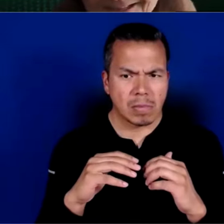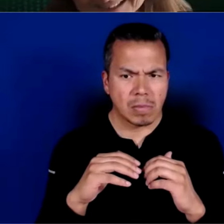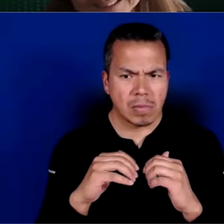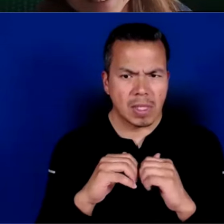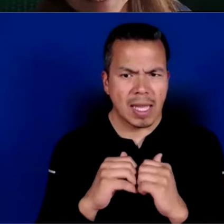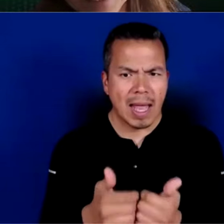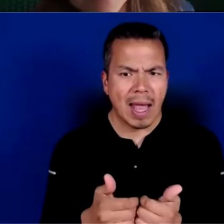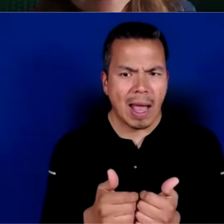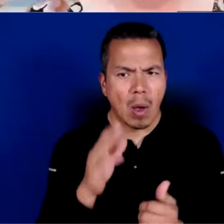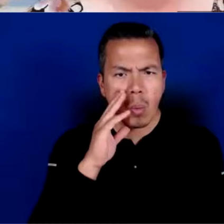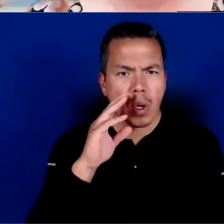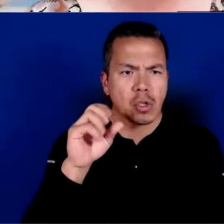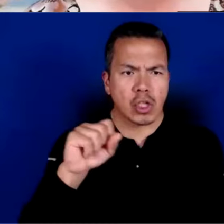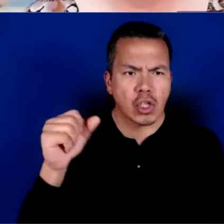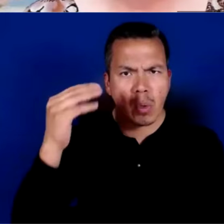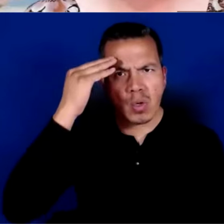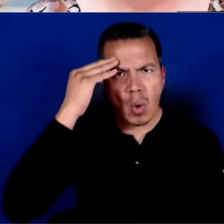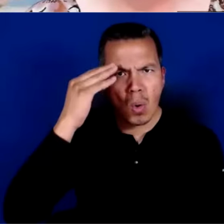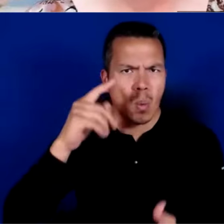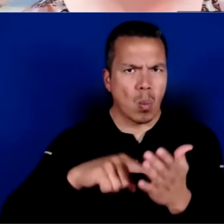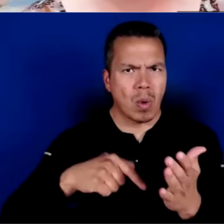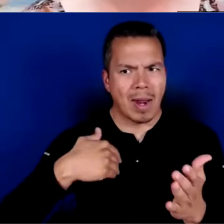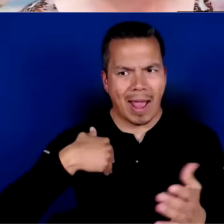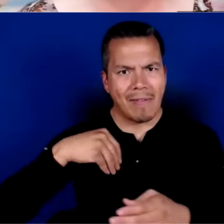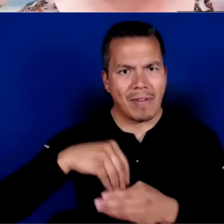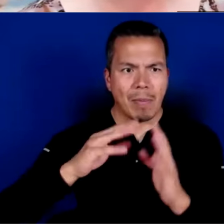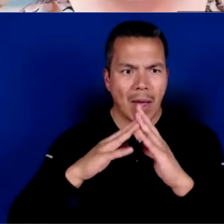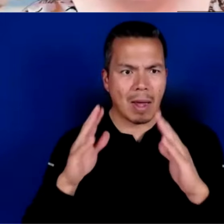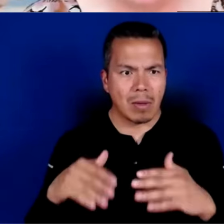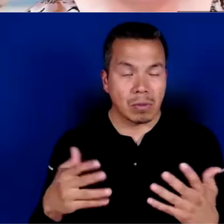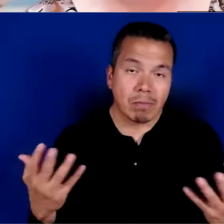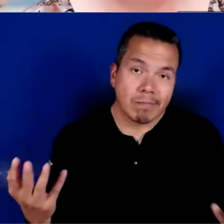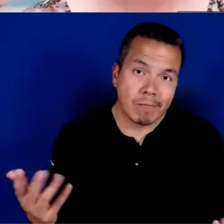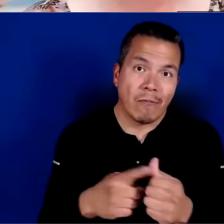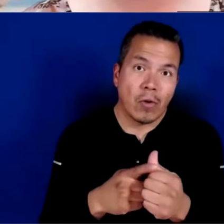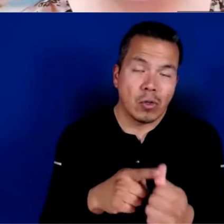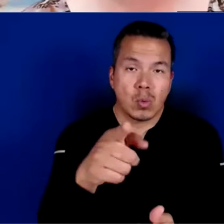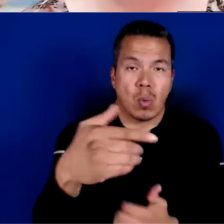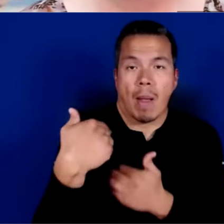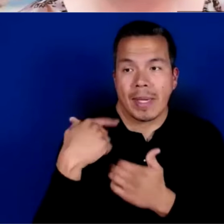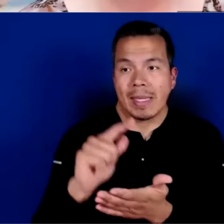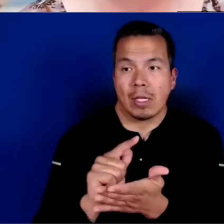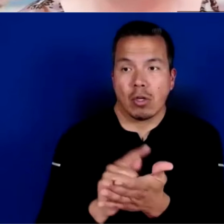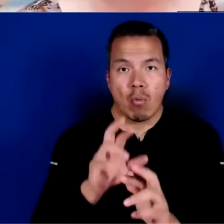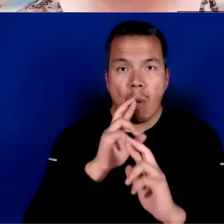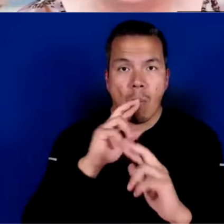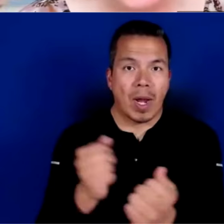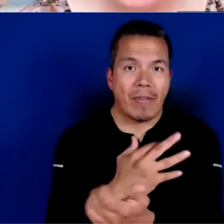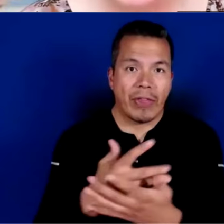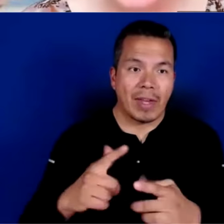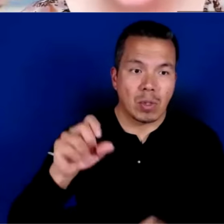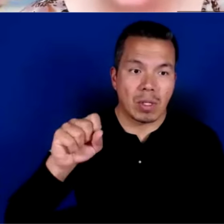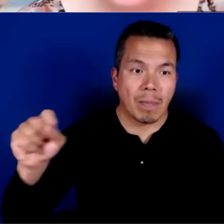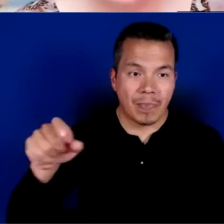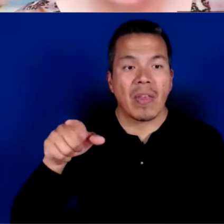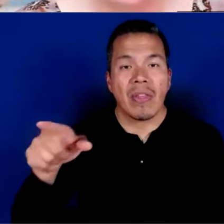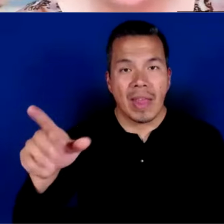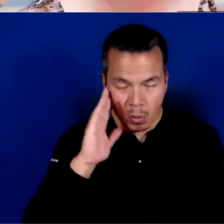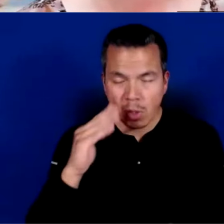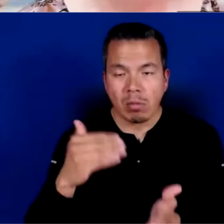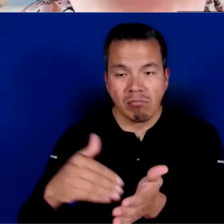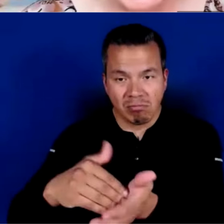on hand? Well, first of all, you have a legal obligation to report everything to them. They're going to do